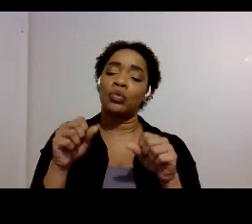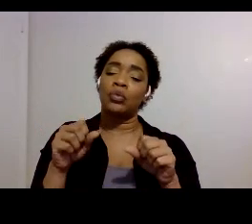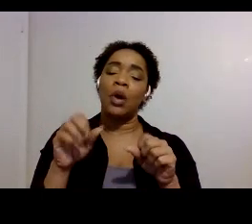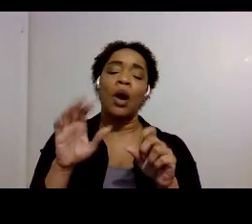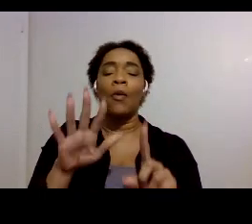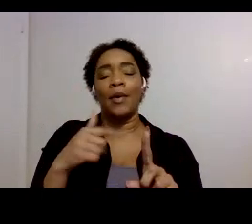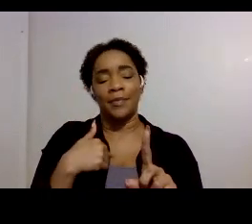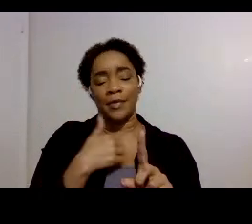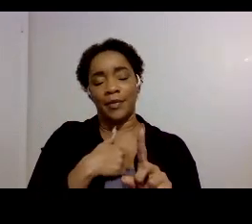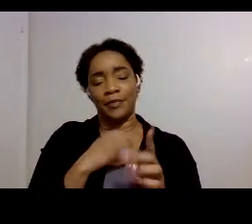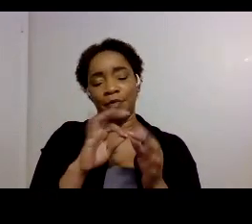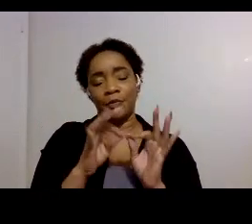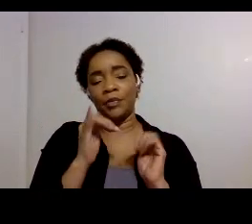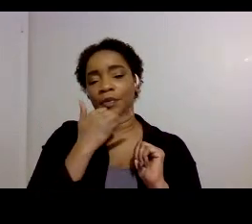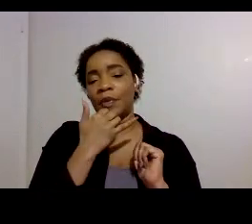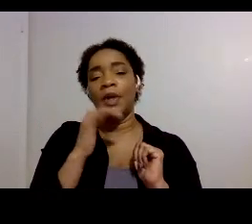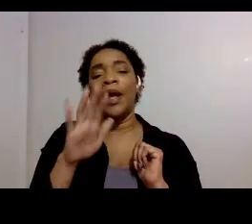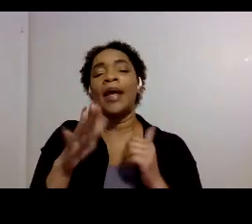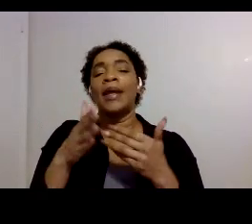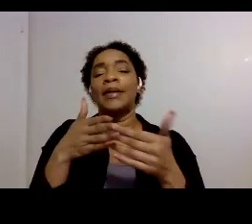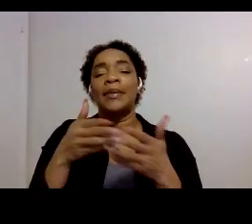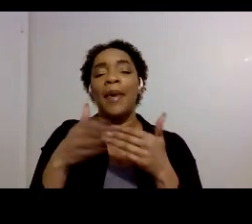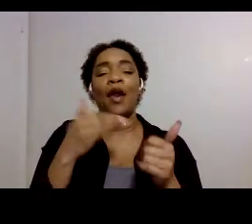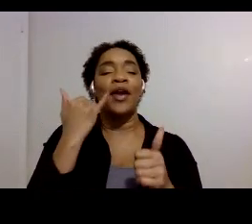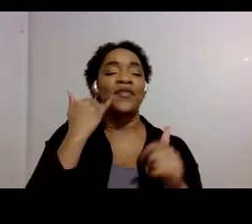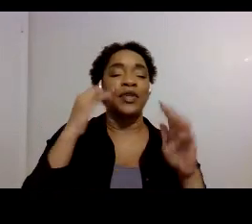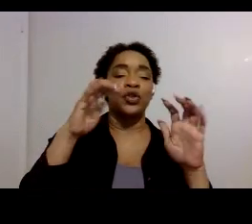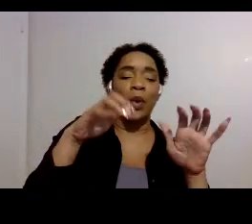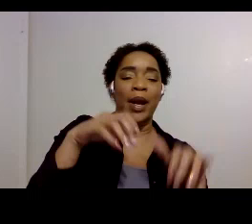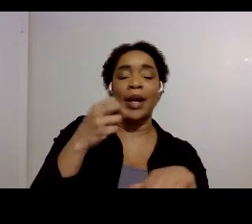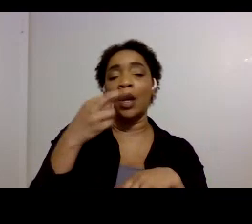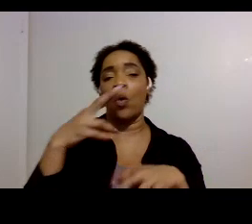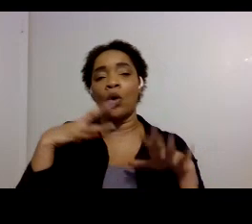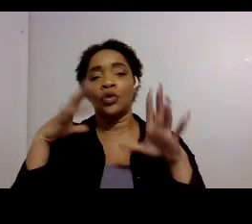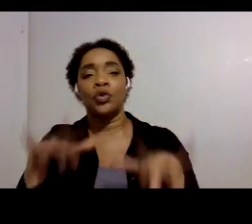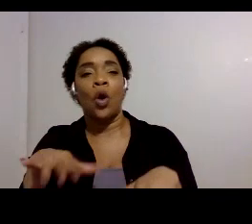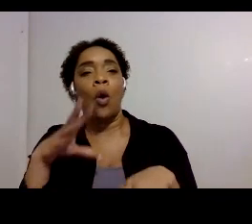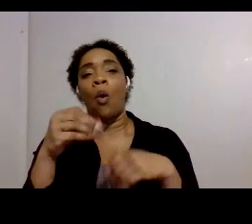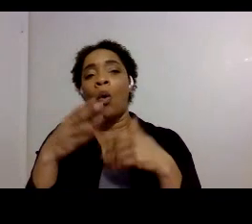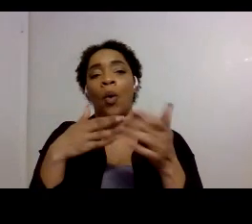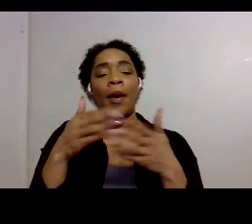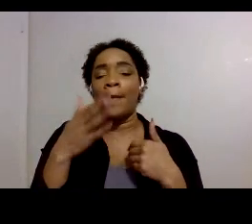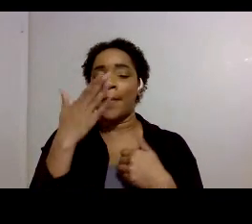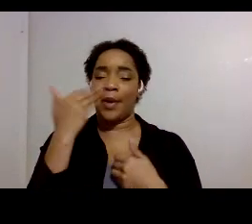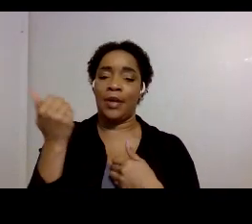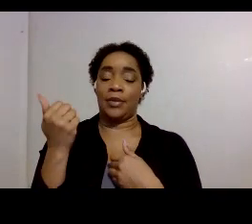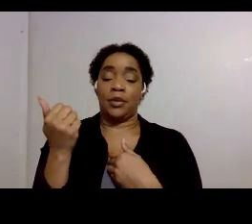year, because you never know when that incident may occur.